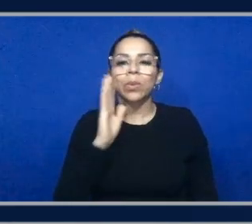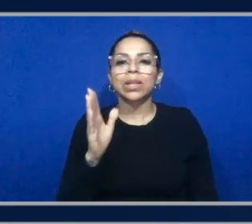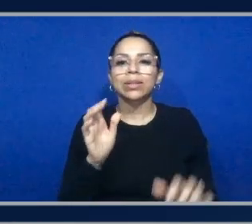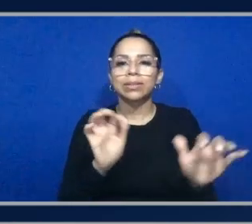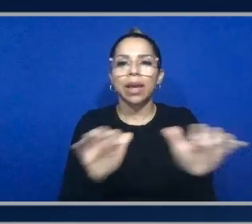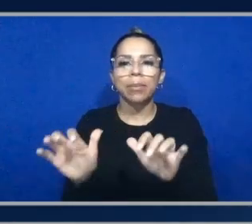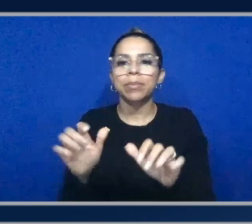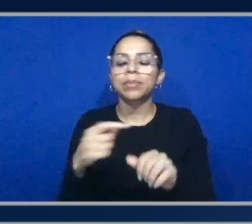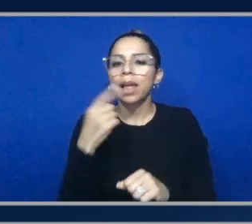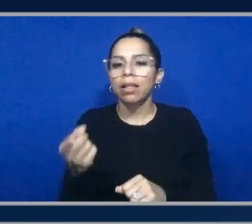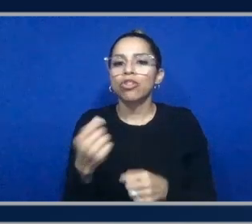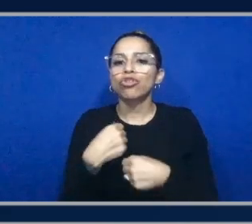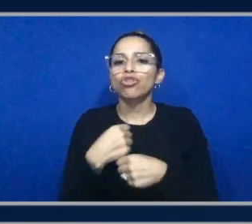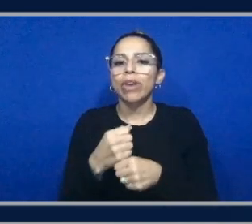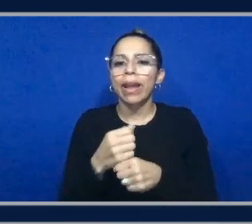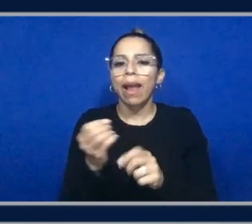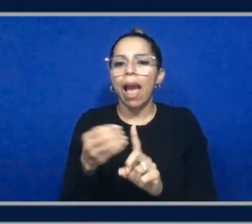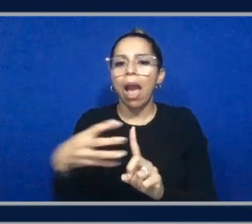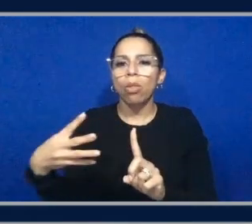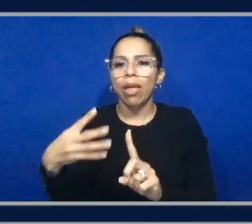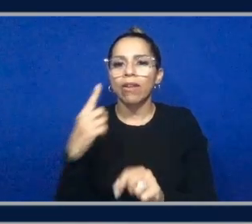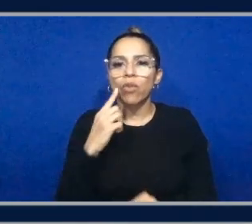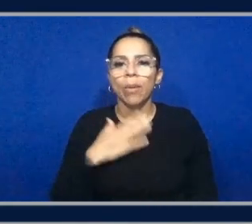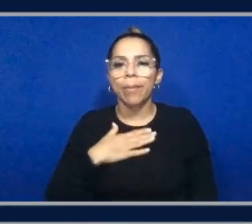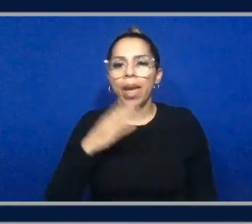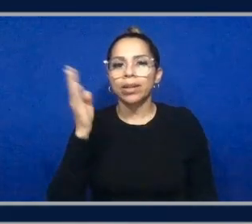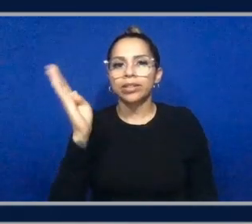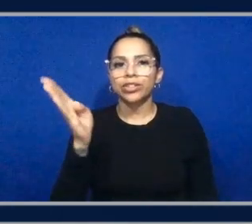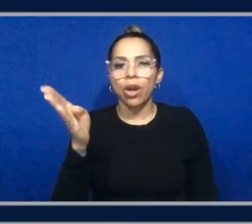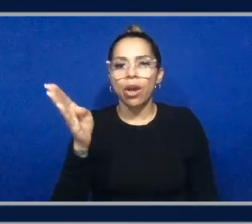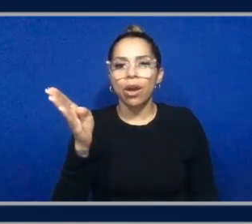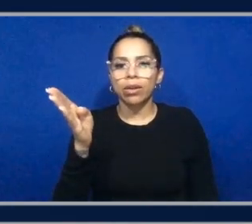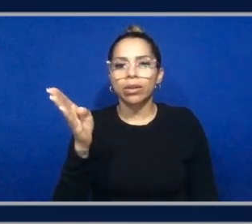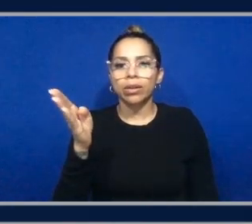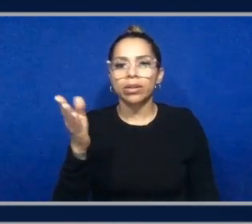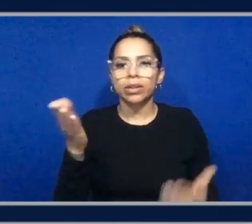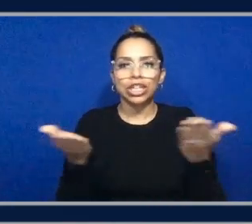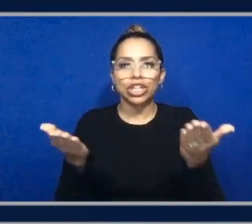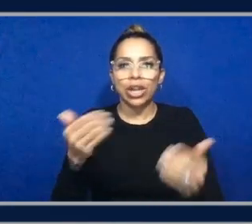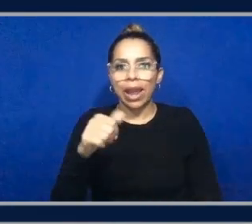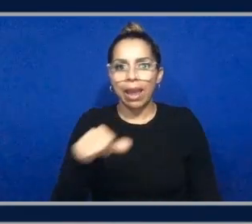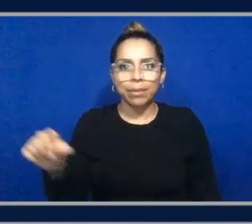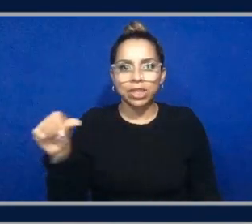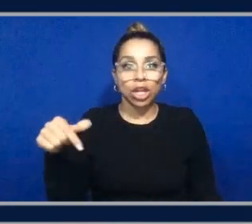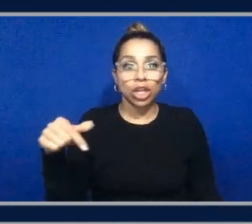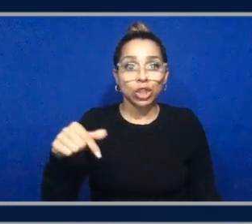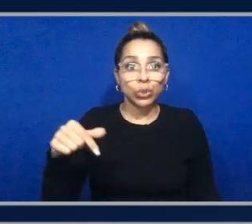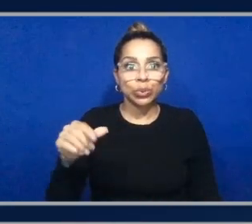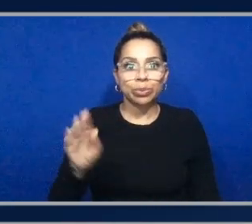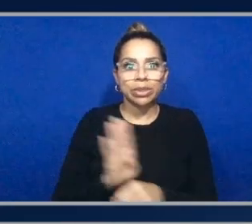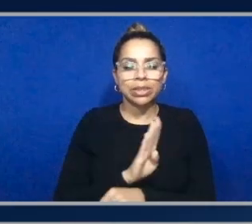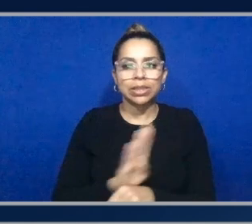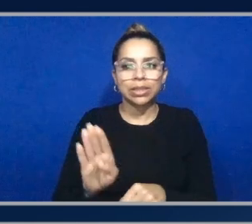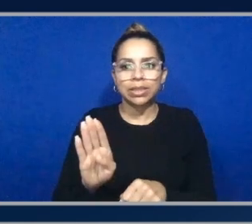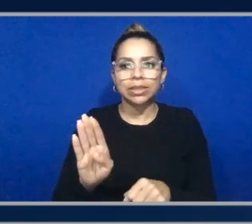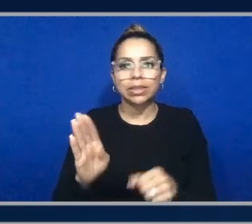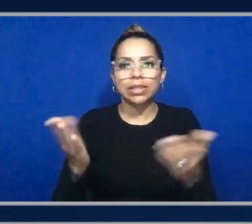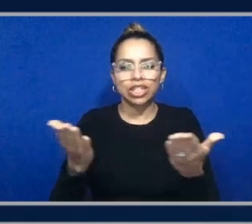for my talk on Amazon Q Business at